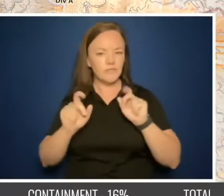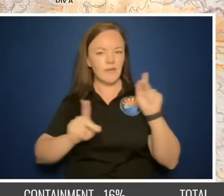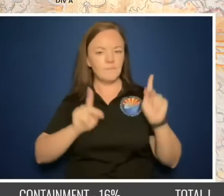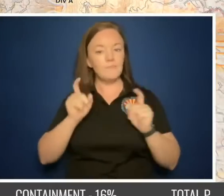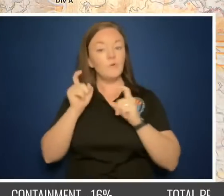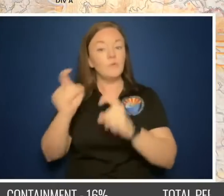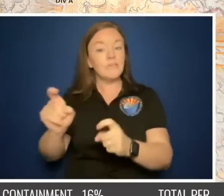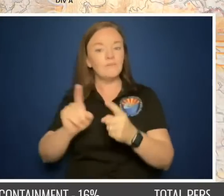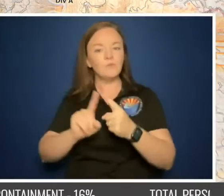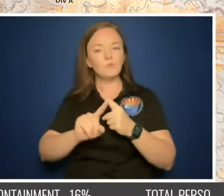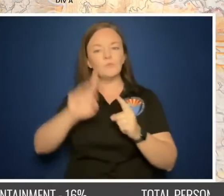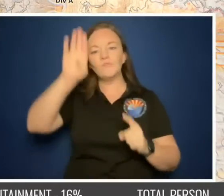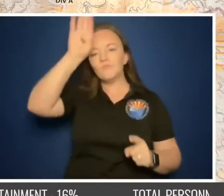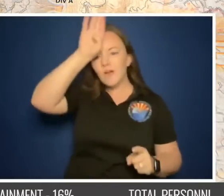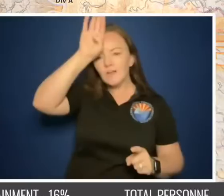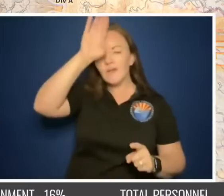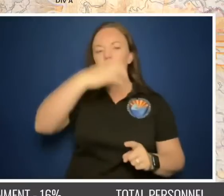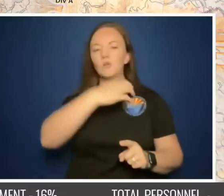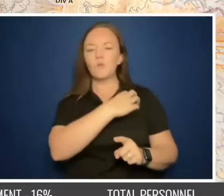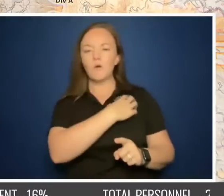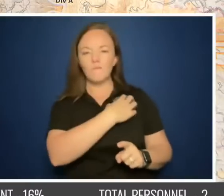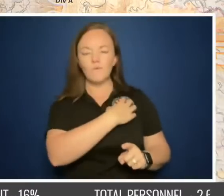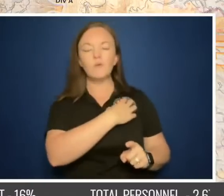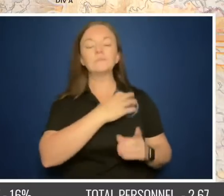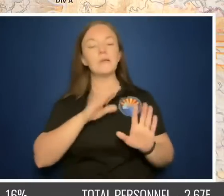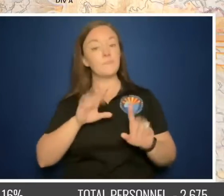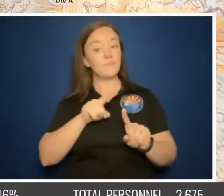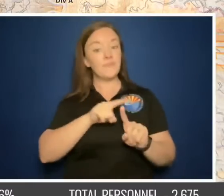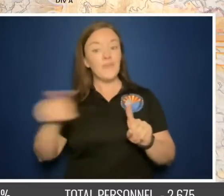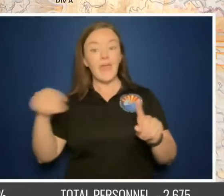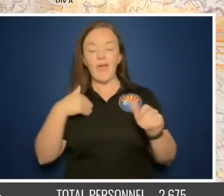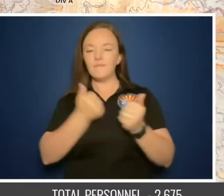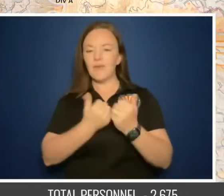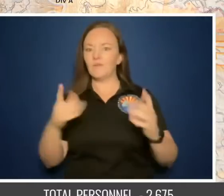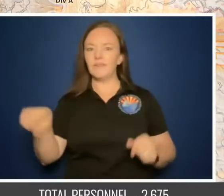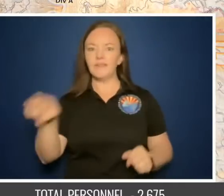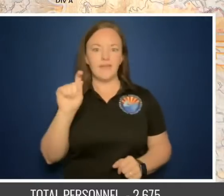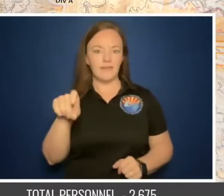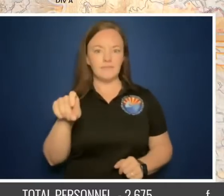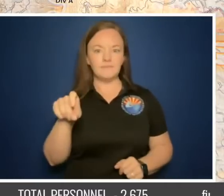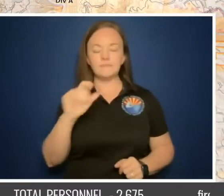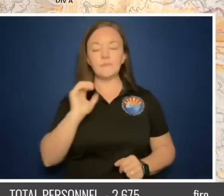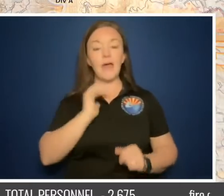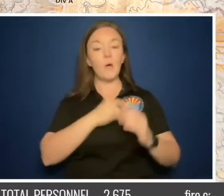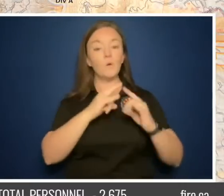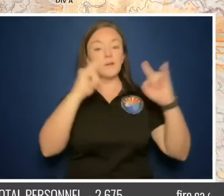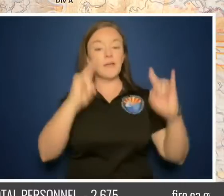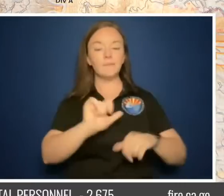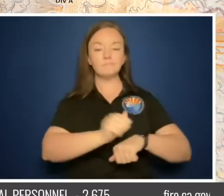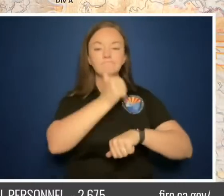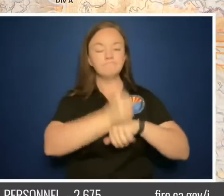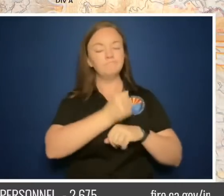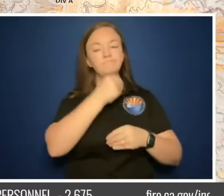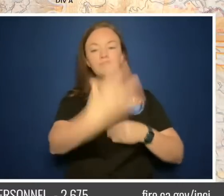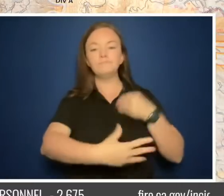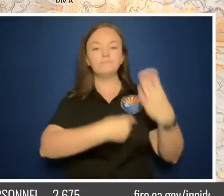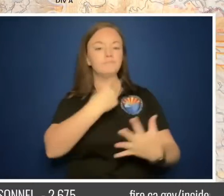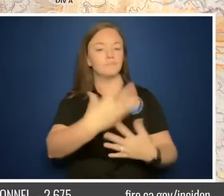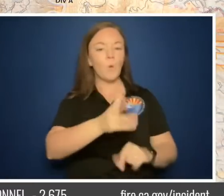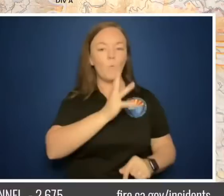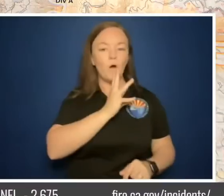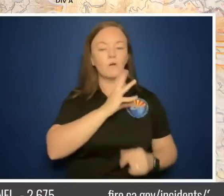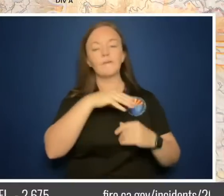responders? First responders on this fire have everything they need. They're set up real well at our camps. gave them plenty of food, plenty of water, plenty of